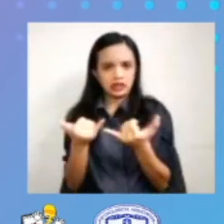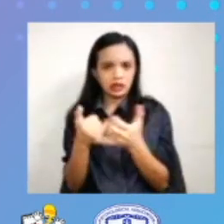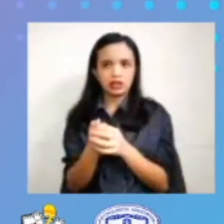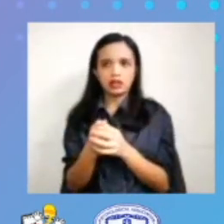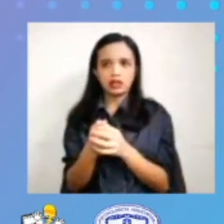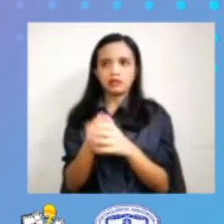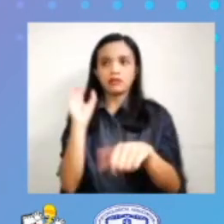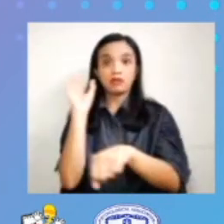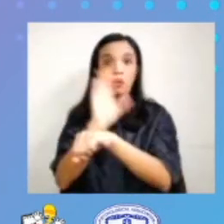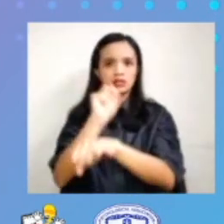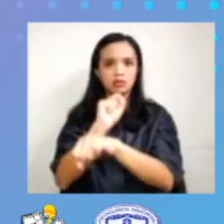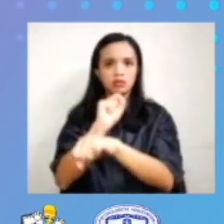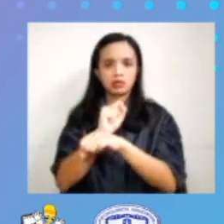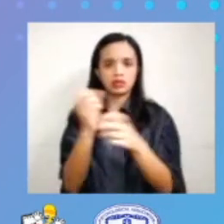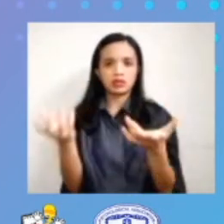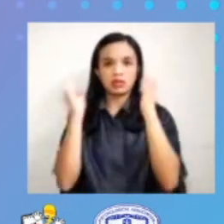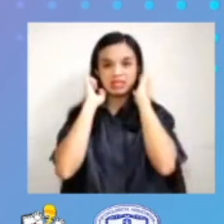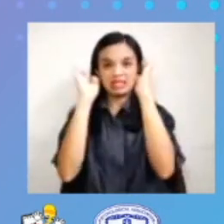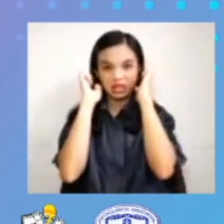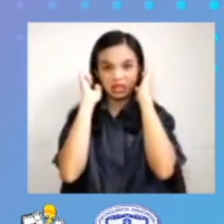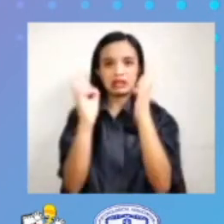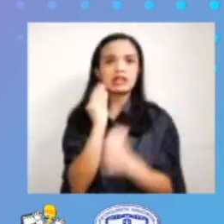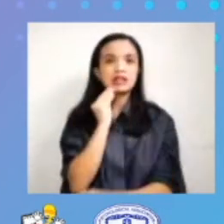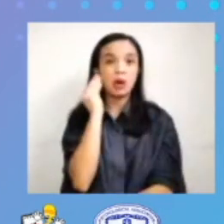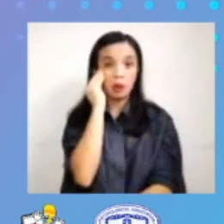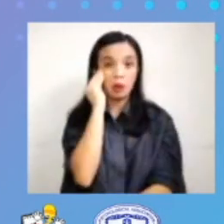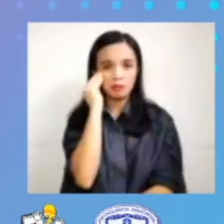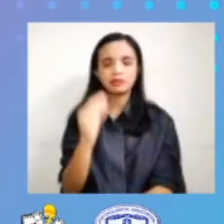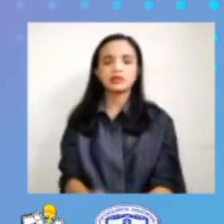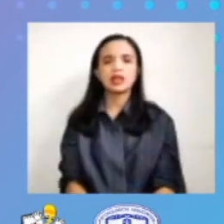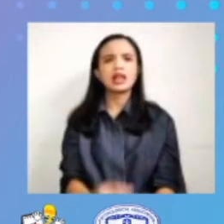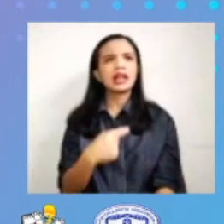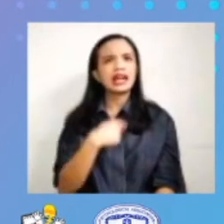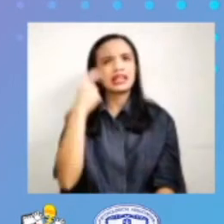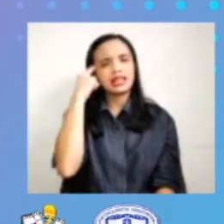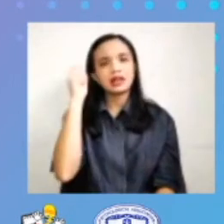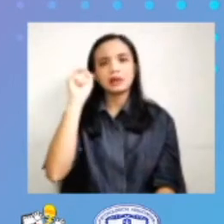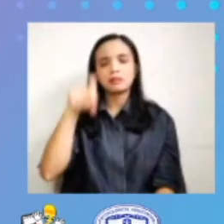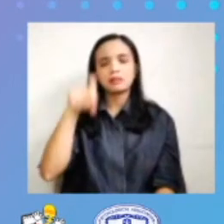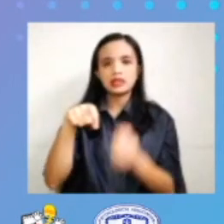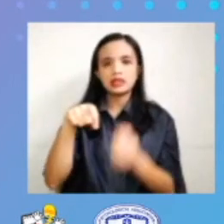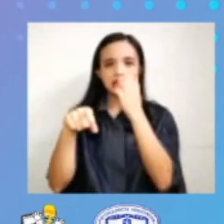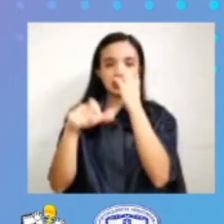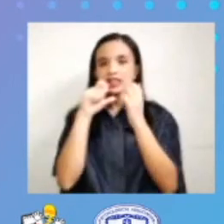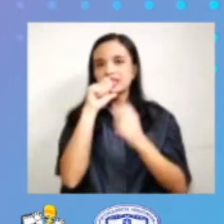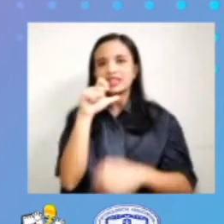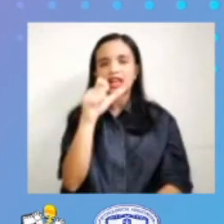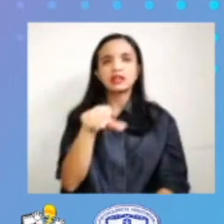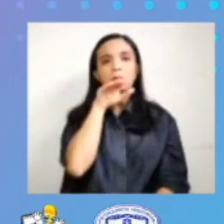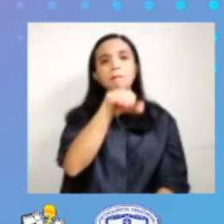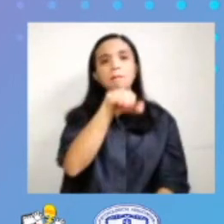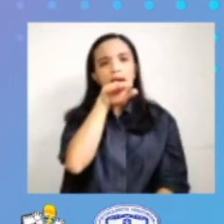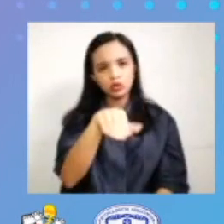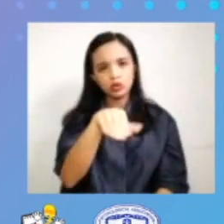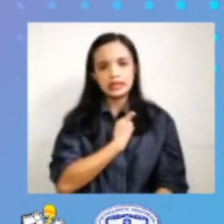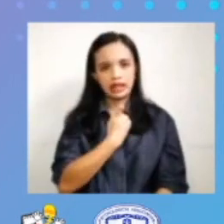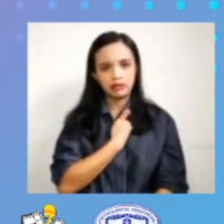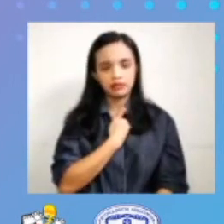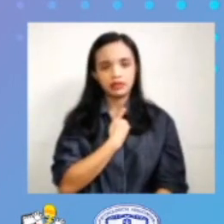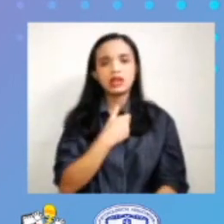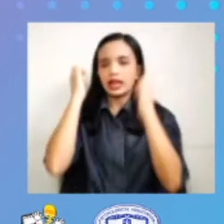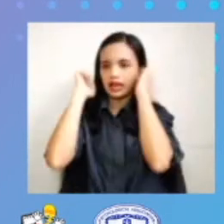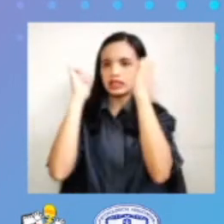that's why we need to discipline ourselves both in exercise, pero importante na din talaga ang sa diet. Right, Julia? Yes. Actually, in